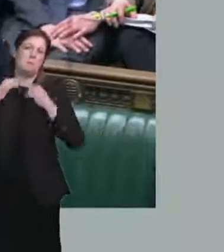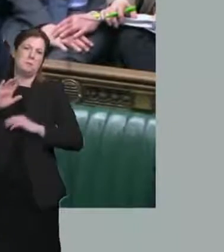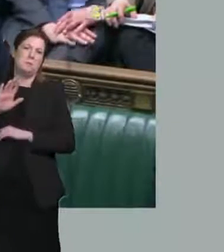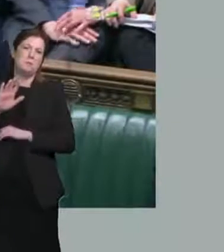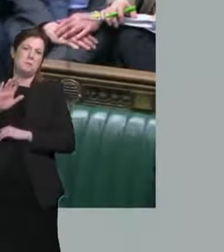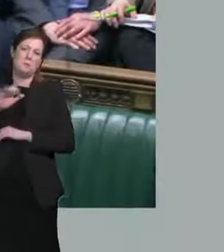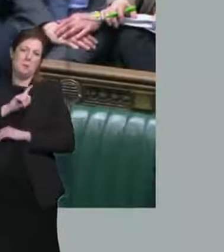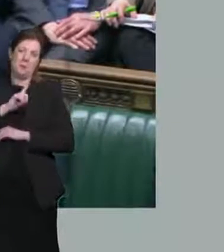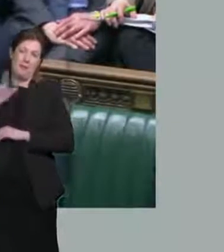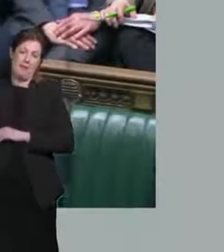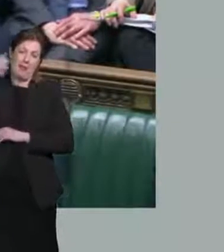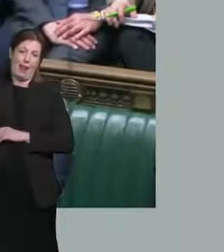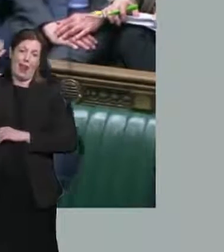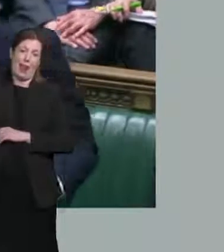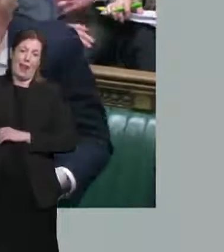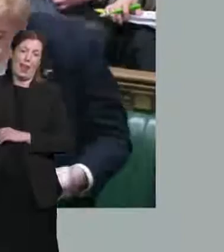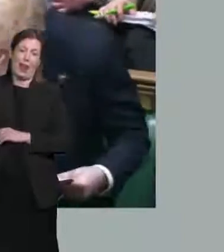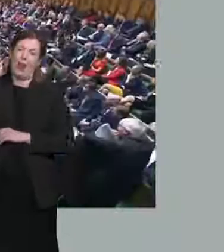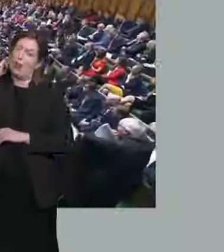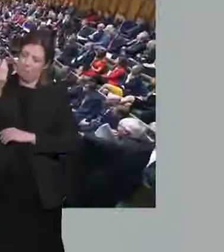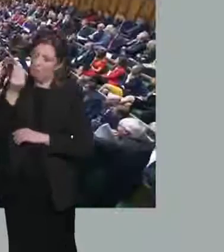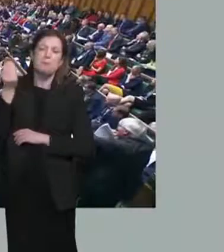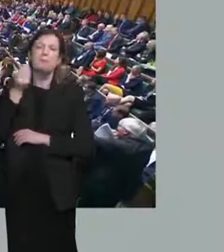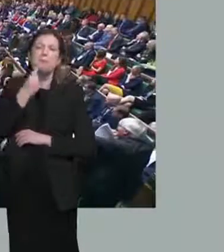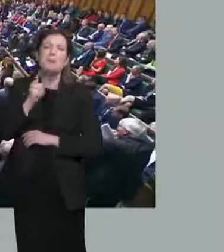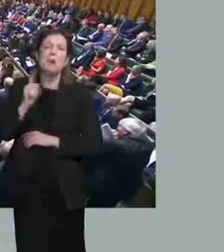minestrone of nonsense that he just spoke of.